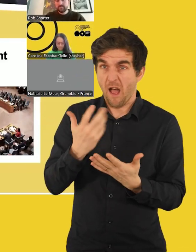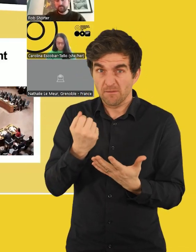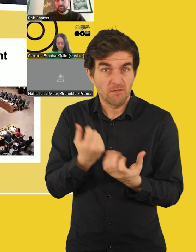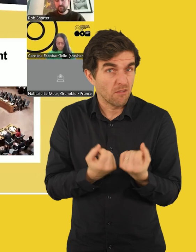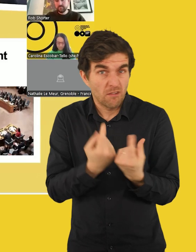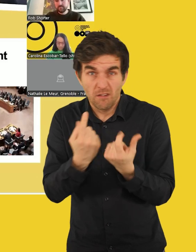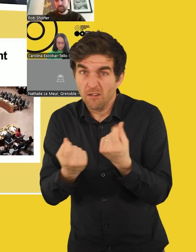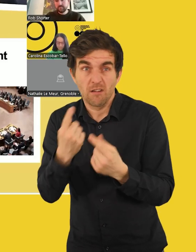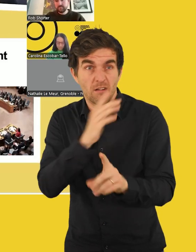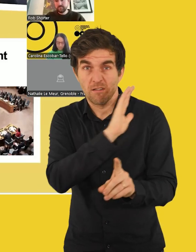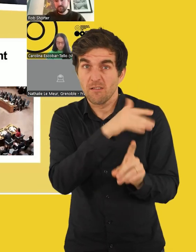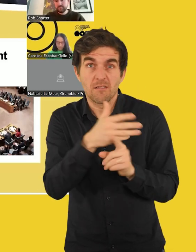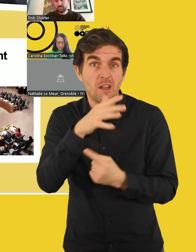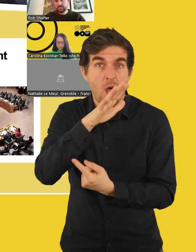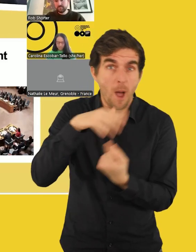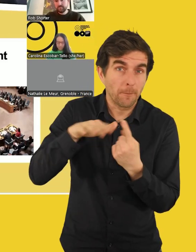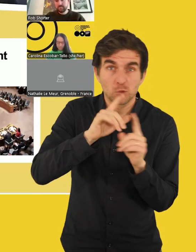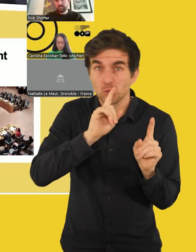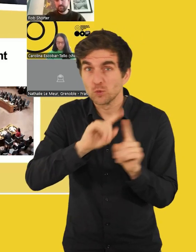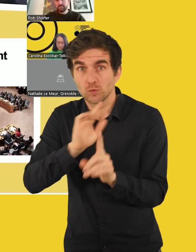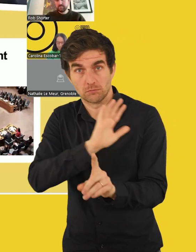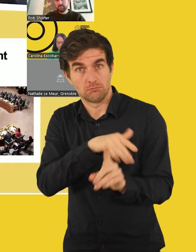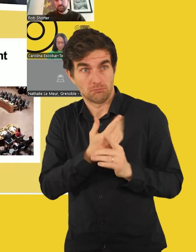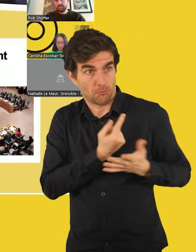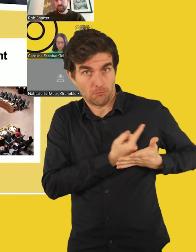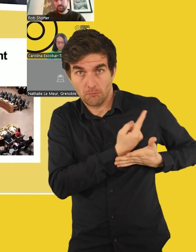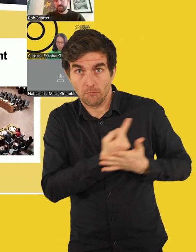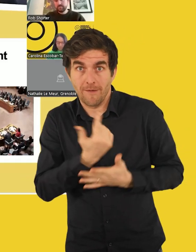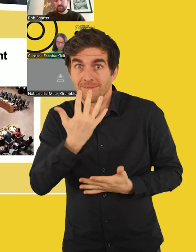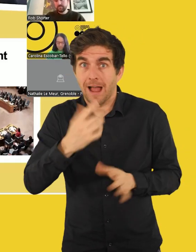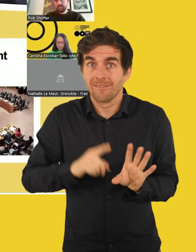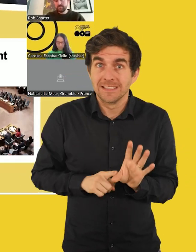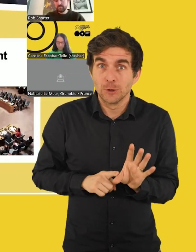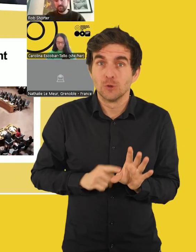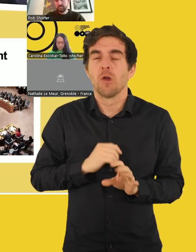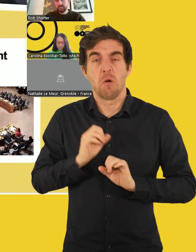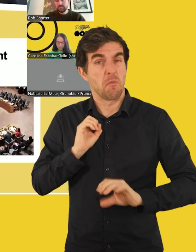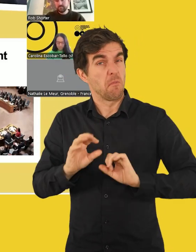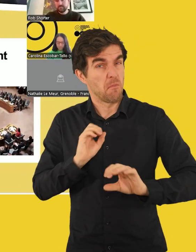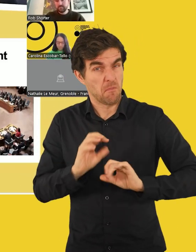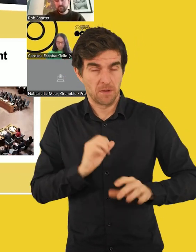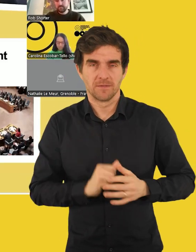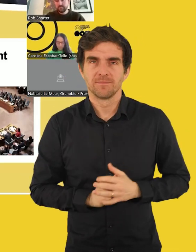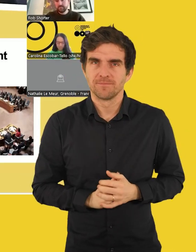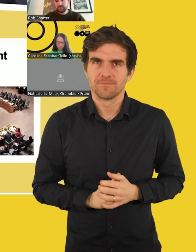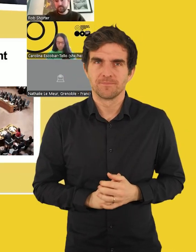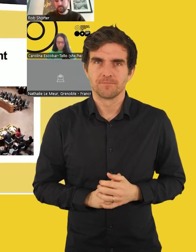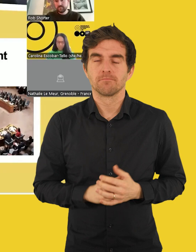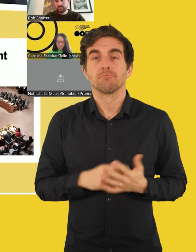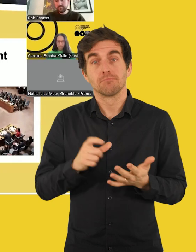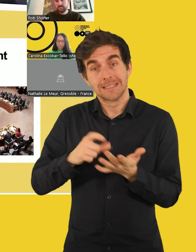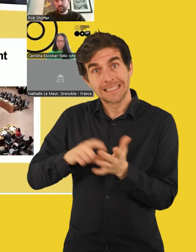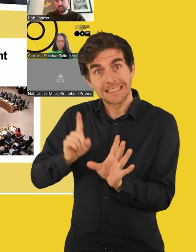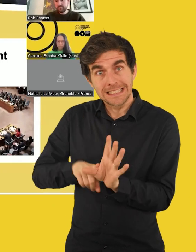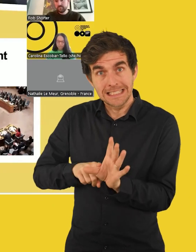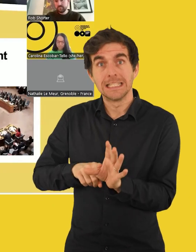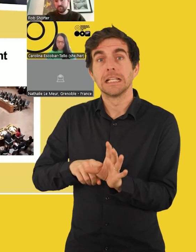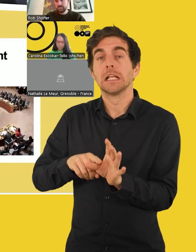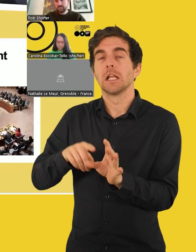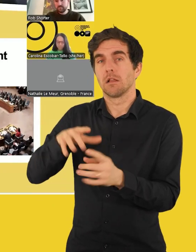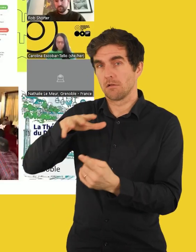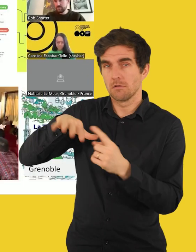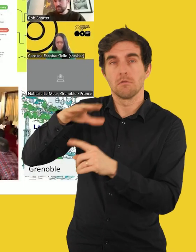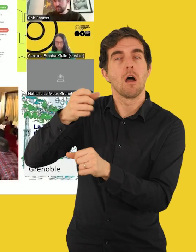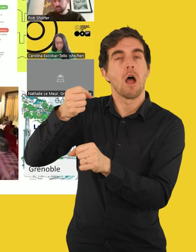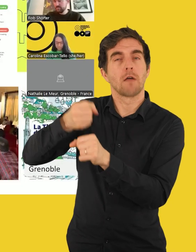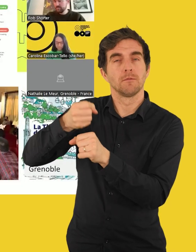share some of the highlights that this community has been making happen over the past 5 years. So let's start